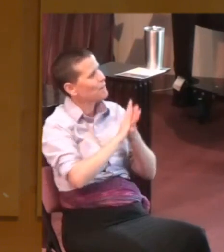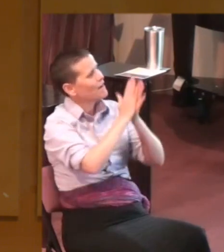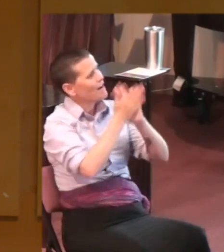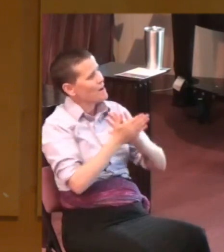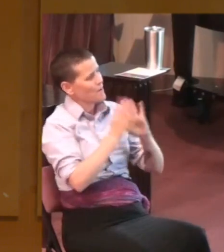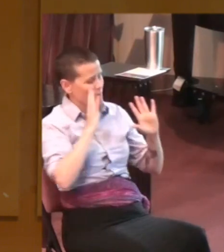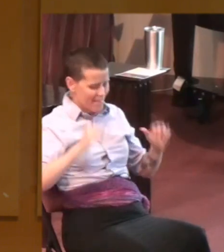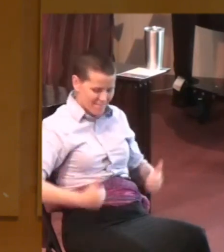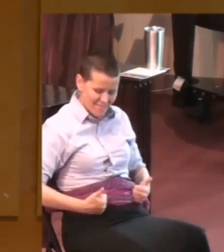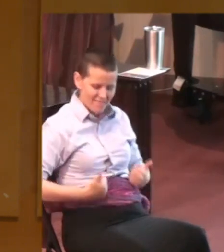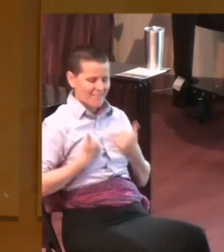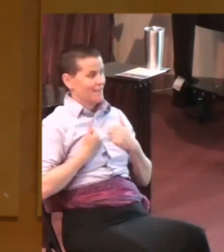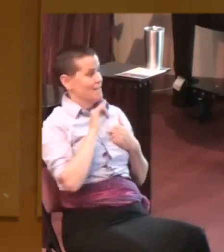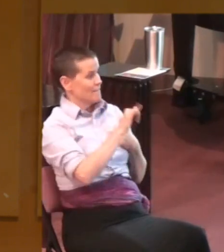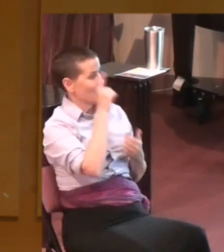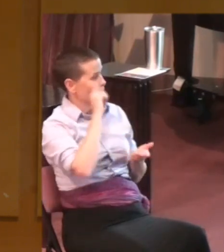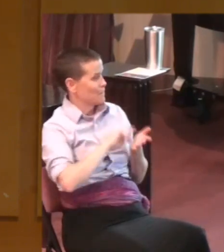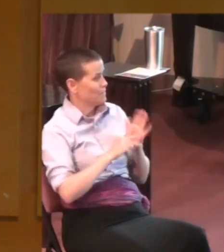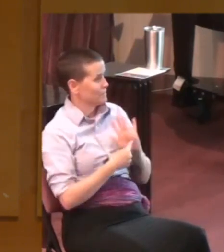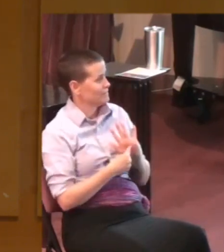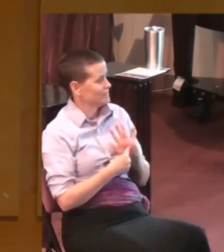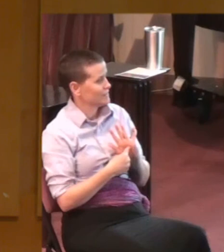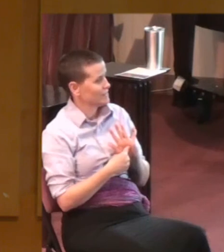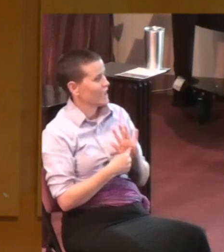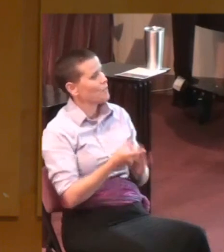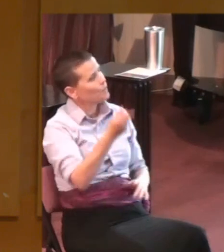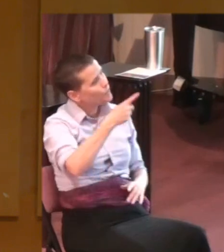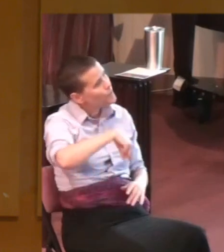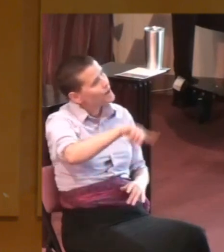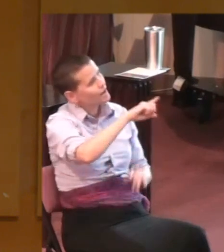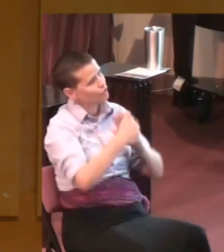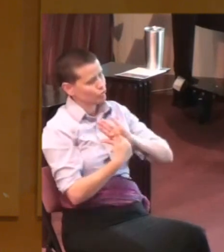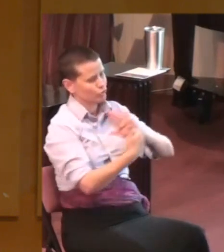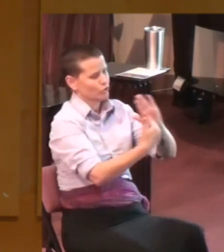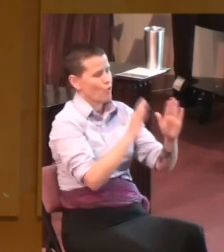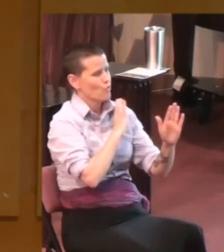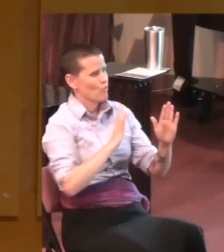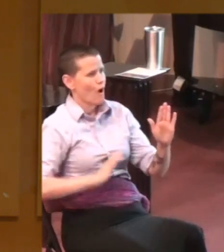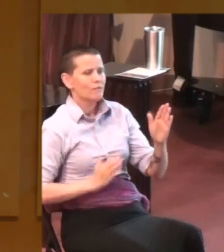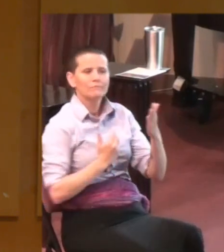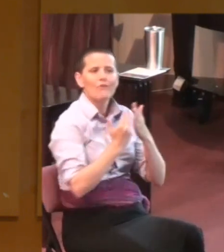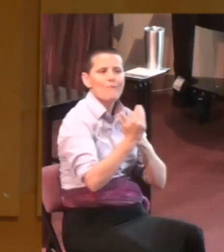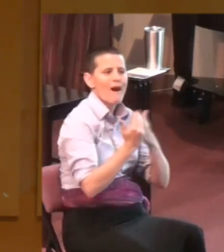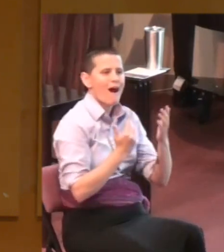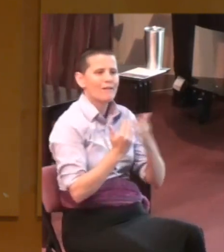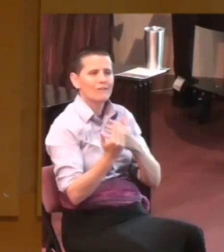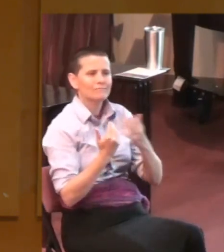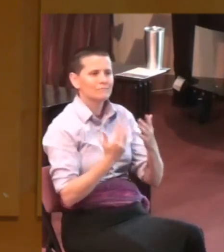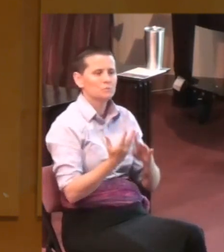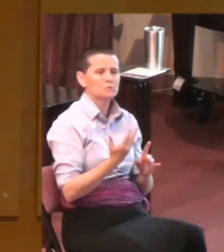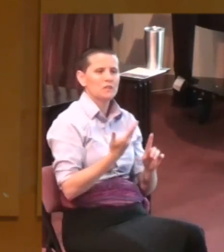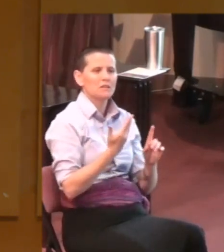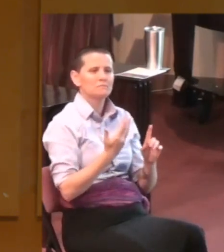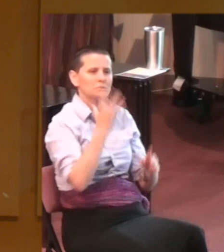Christ-like, no matter the storm, no matter what. It's the true core of the essence of our